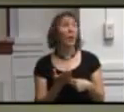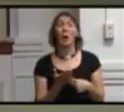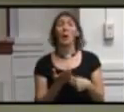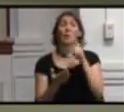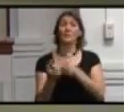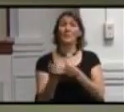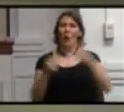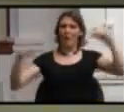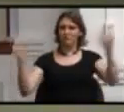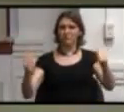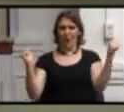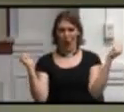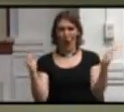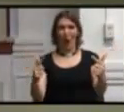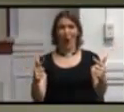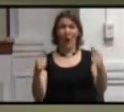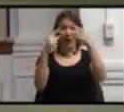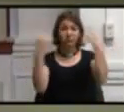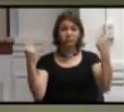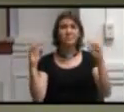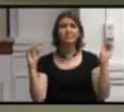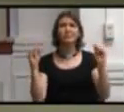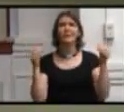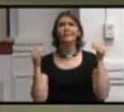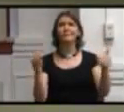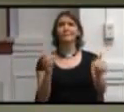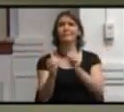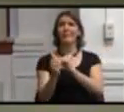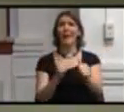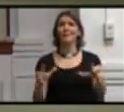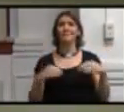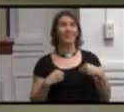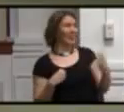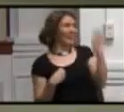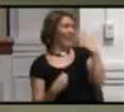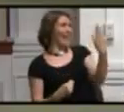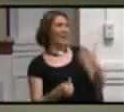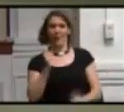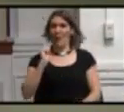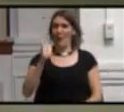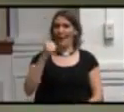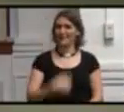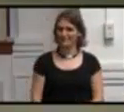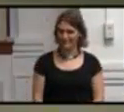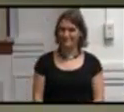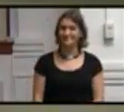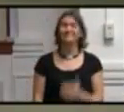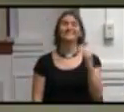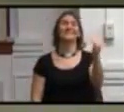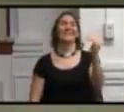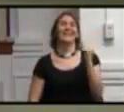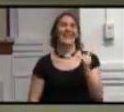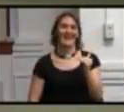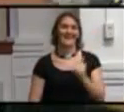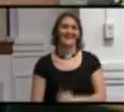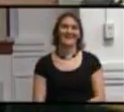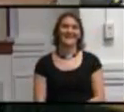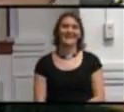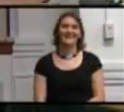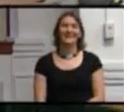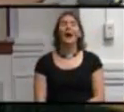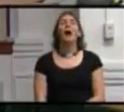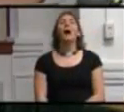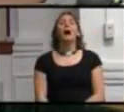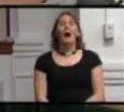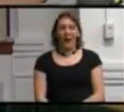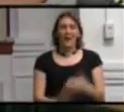favor, please say aye. Aye. Aye. Anybody opposed or abstaining? That carries 5-0. Great. Thank you very much. Thank you, Carol. Thanks, Carol. Next item Thanks. On the agenda is